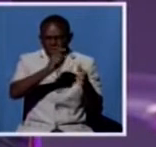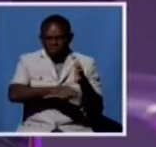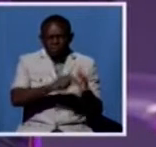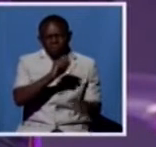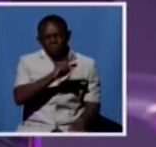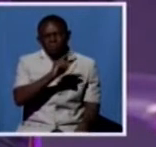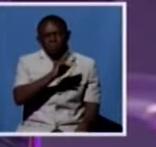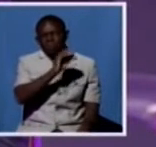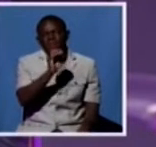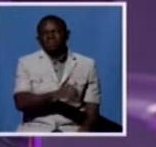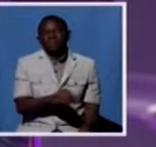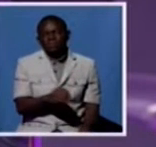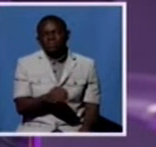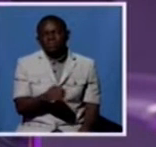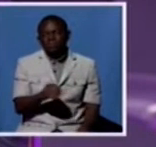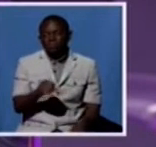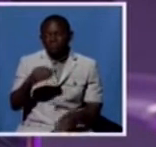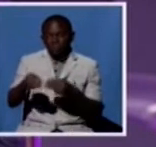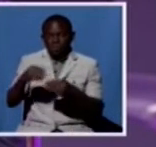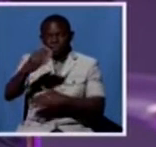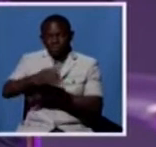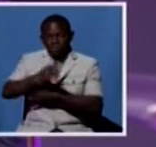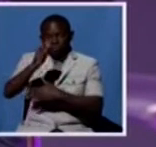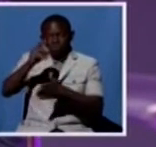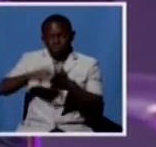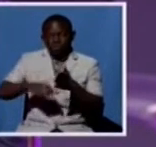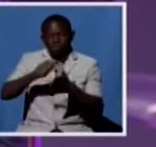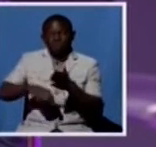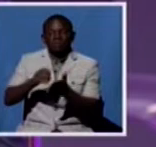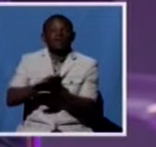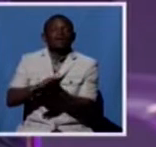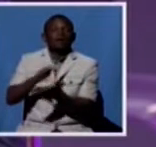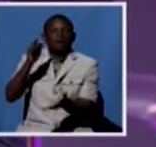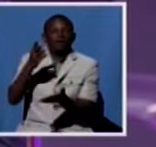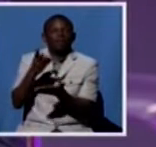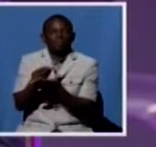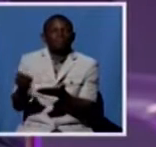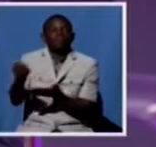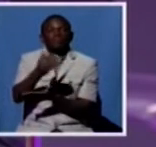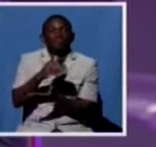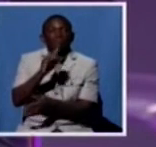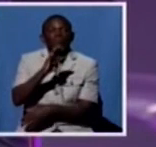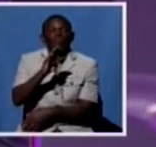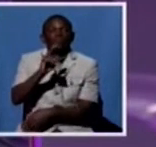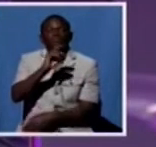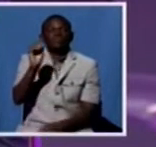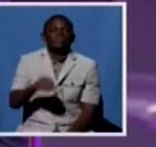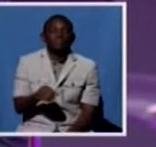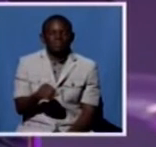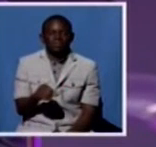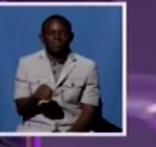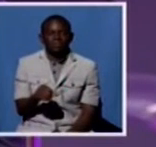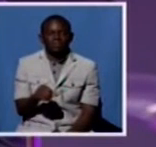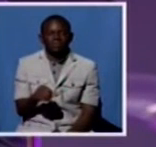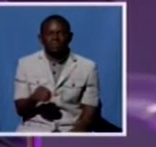35%. So tolls are at 42% from the road user charges. Like for this year, if you just take on average,